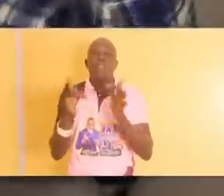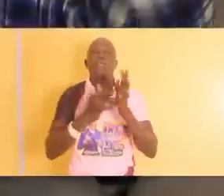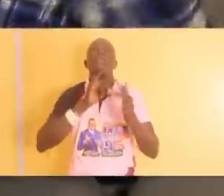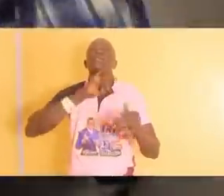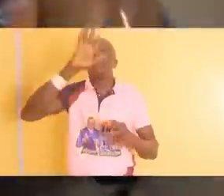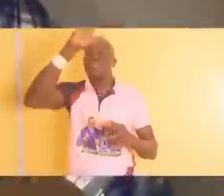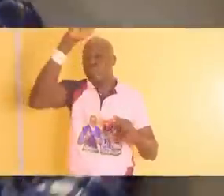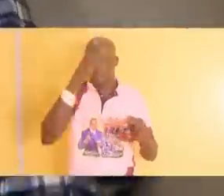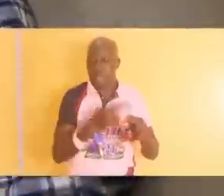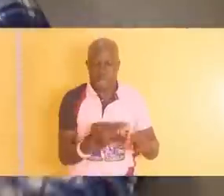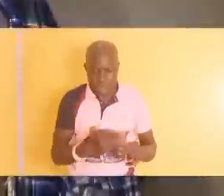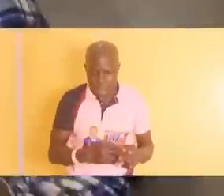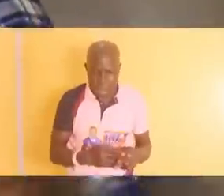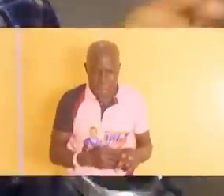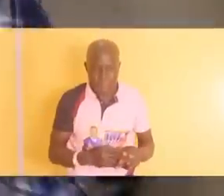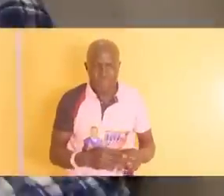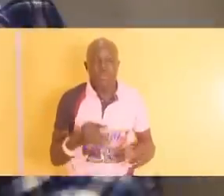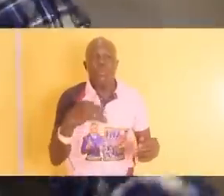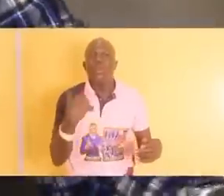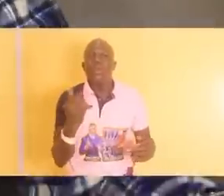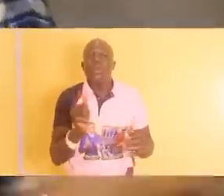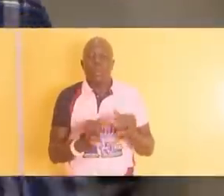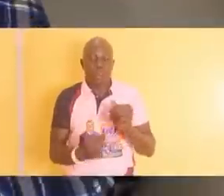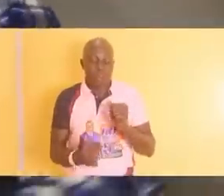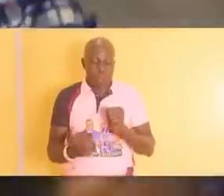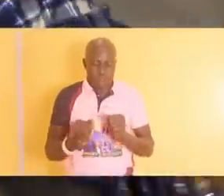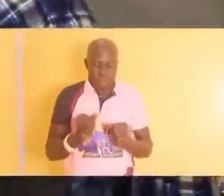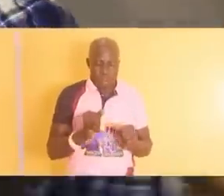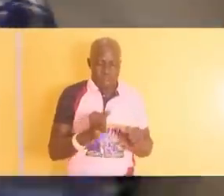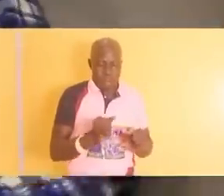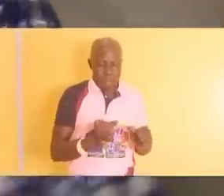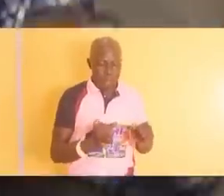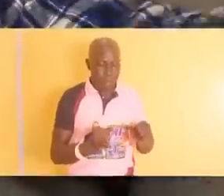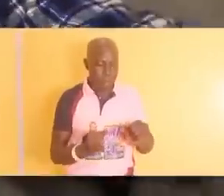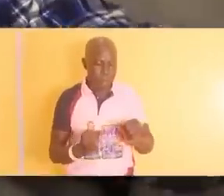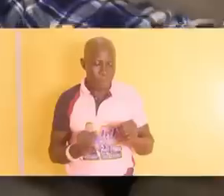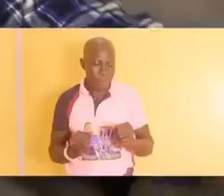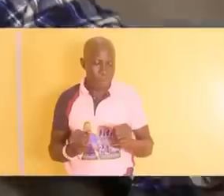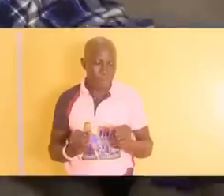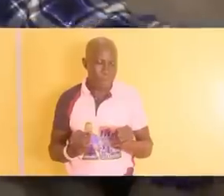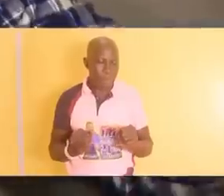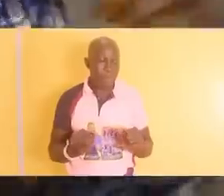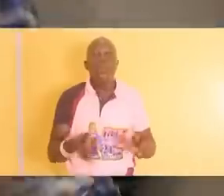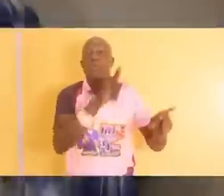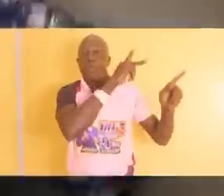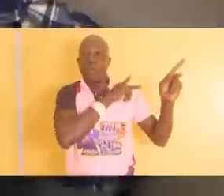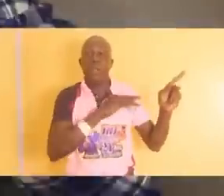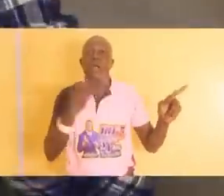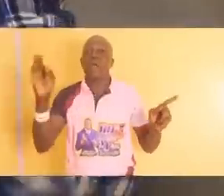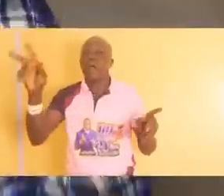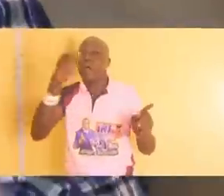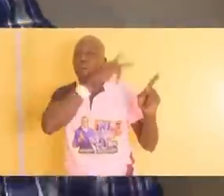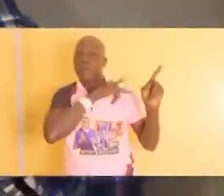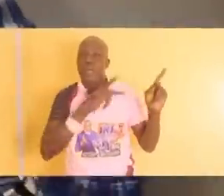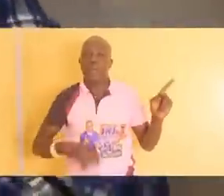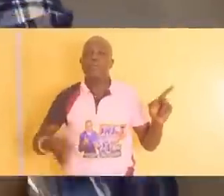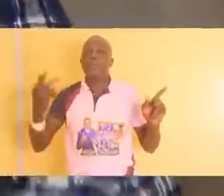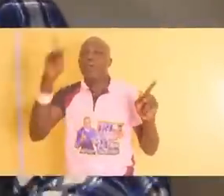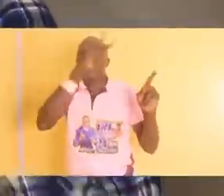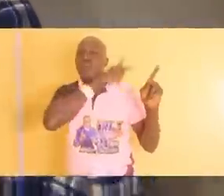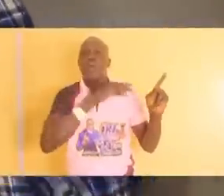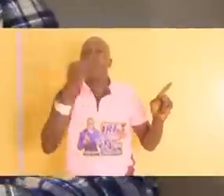o Jesu loruko re ye wa wa pe o ti da ja ta ko ni se oba wa